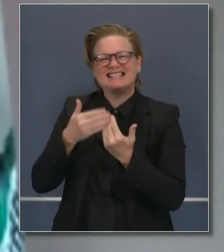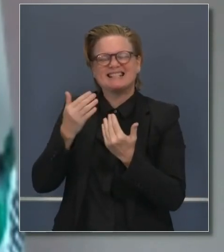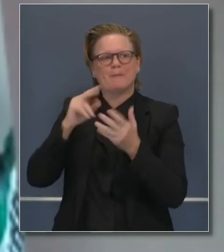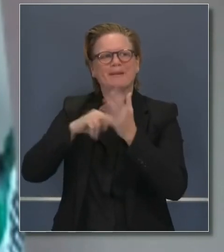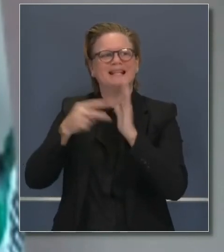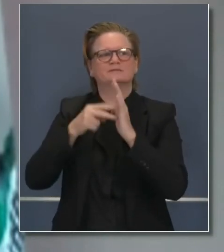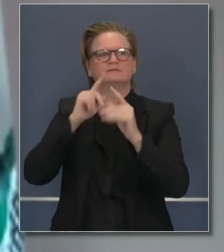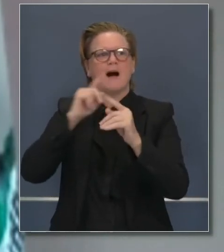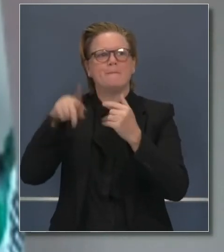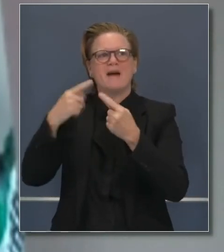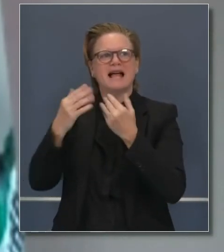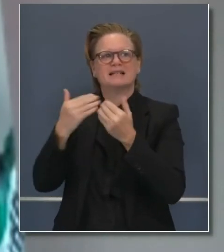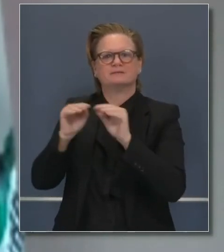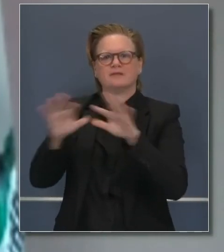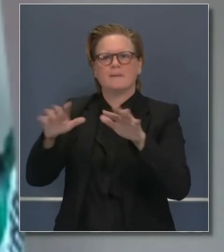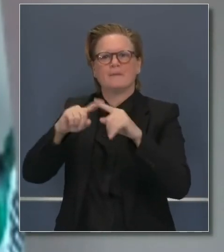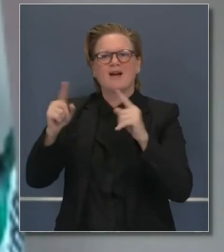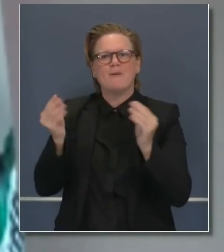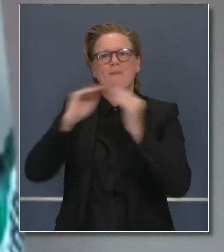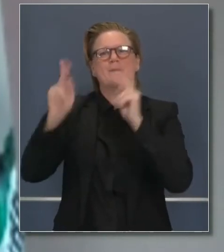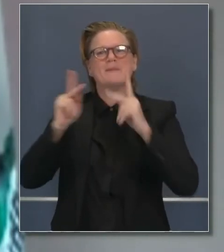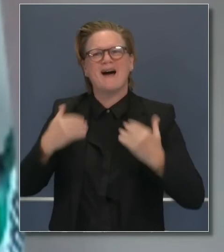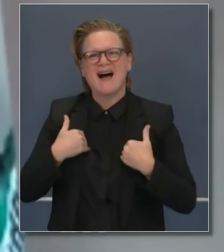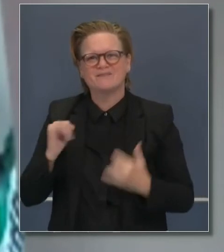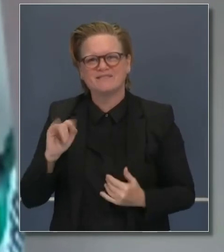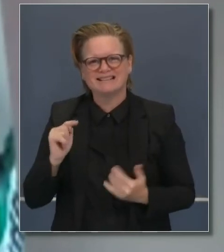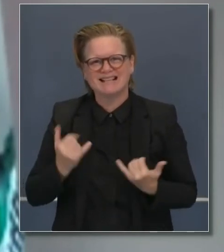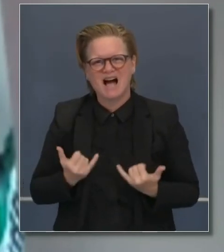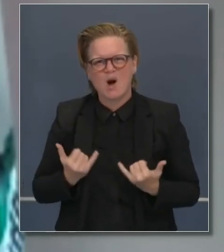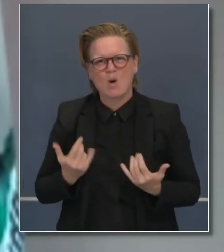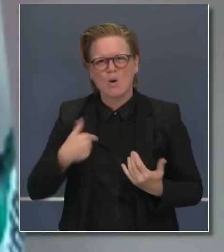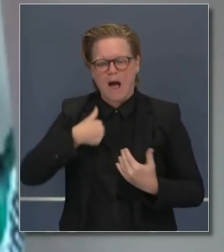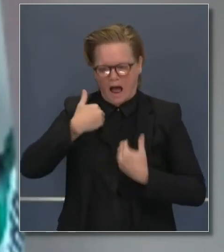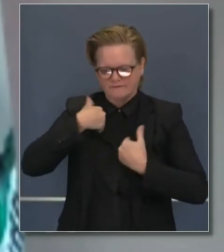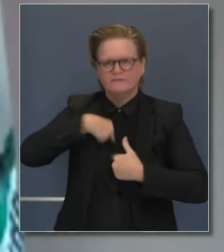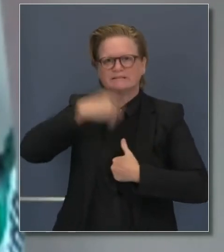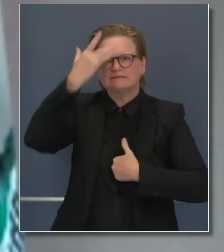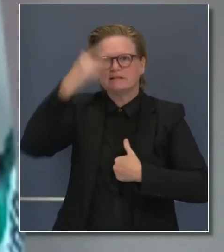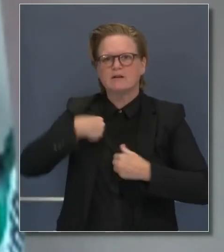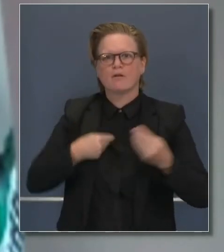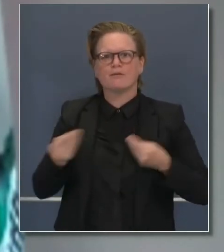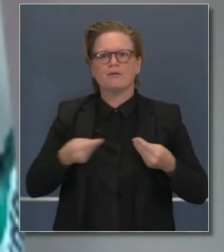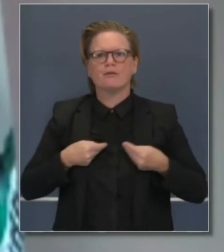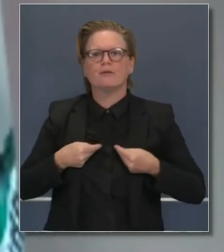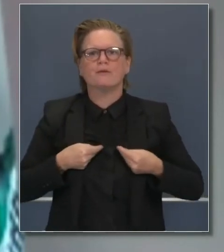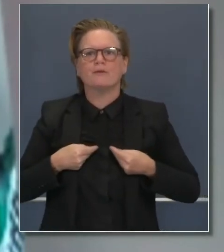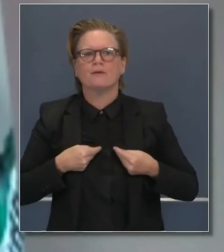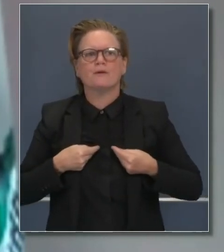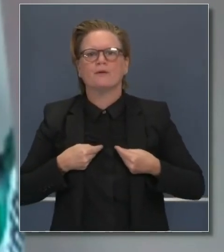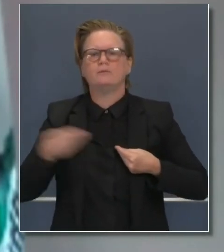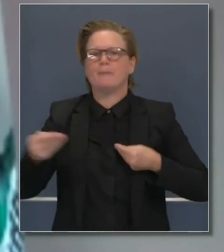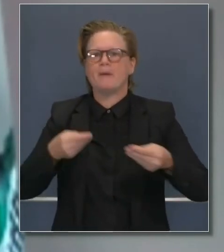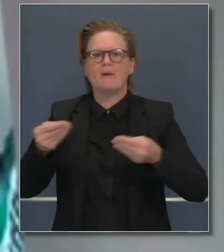who's COVID positive, unbeknownst to them, and then have a high chance for transmission.